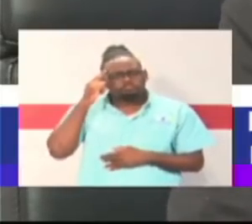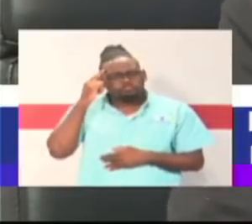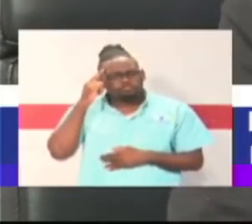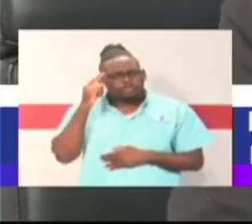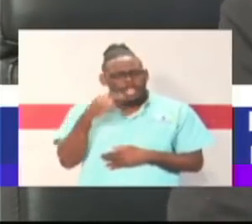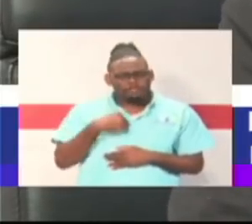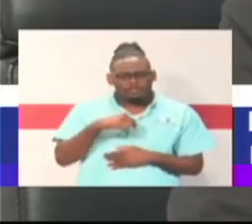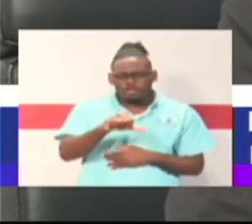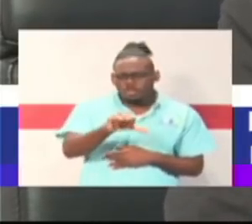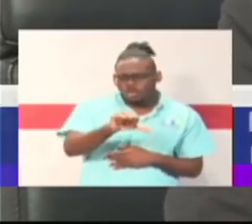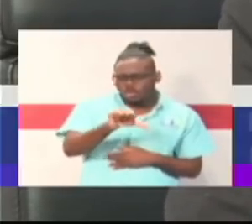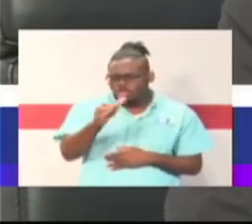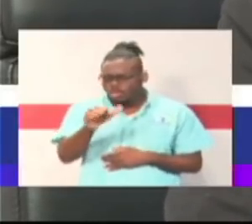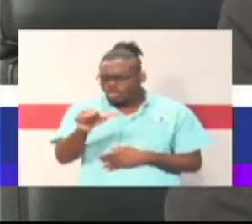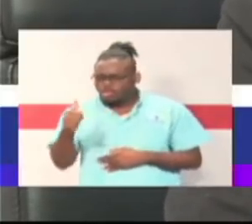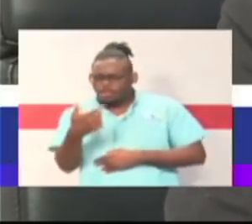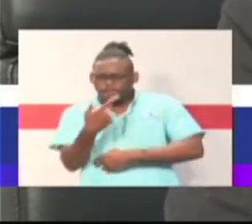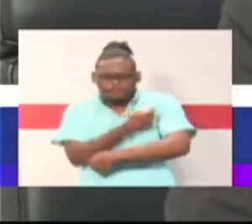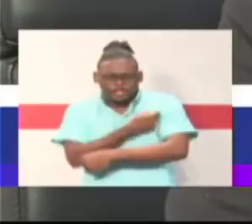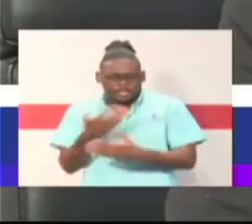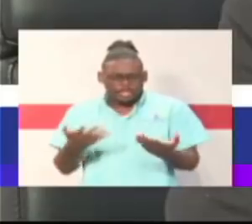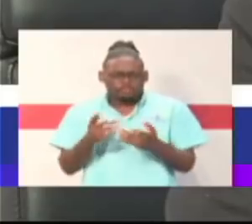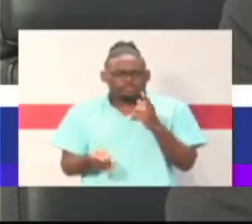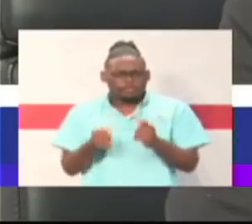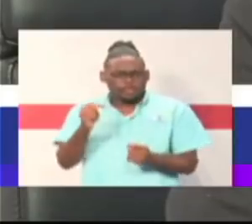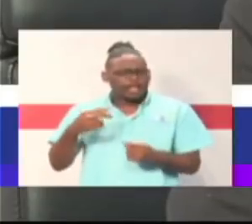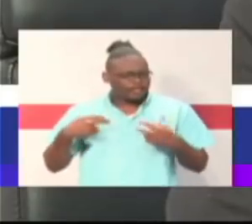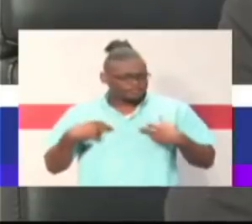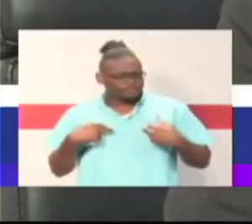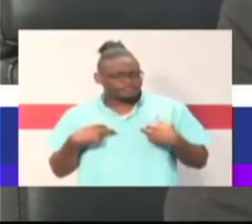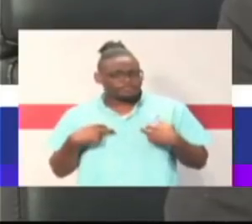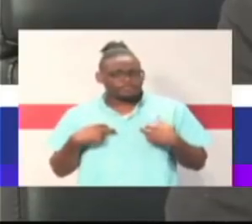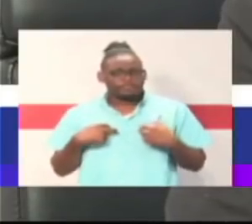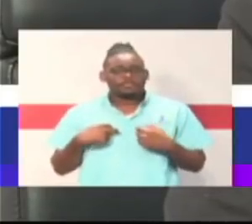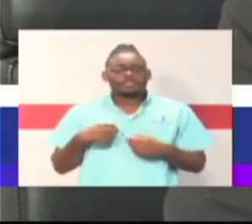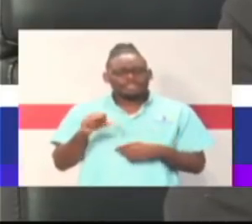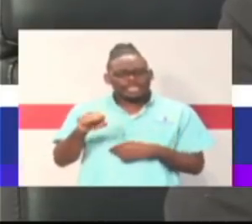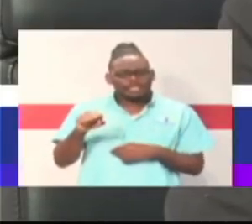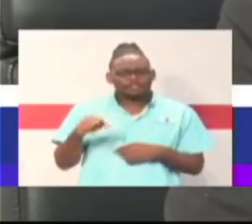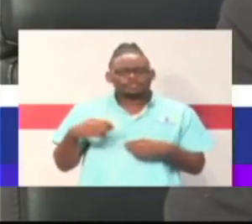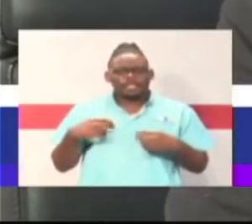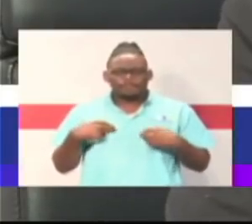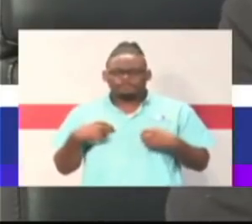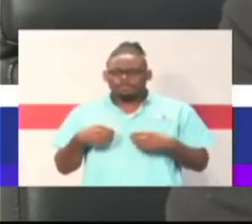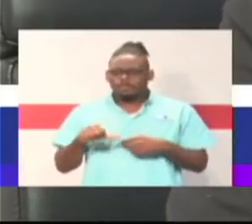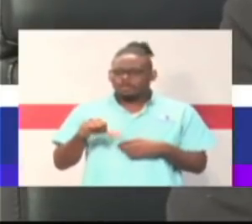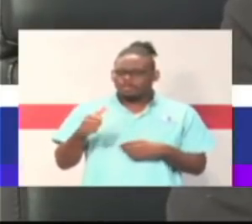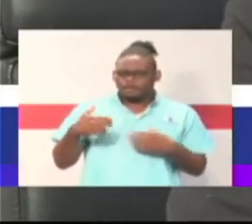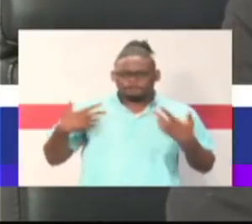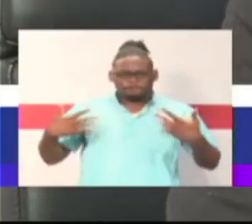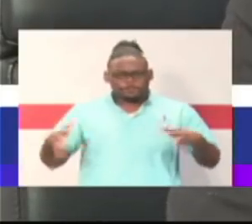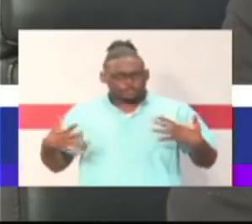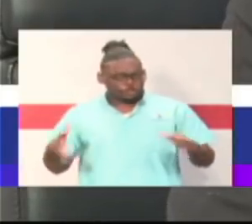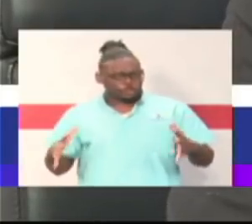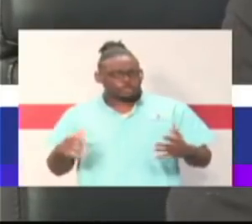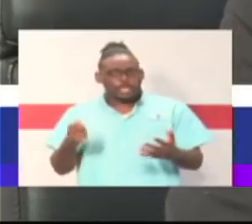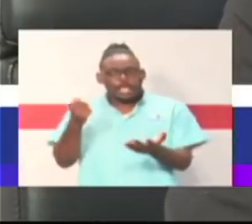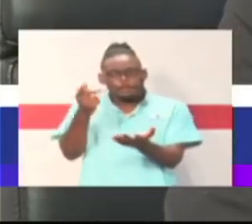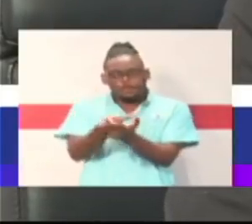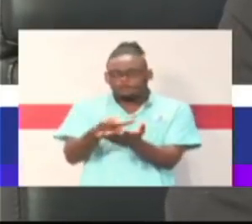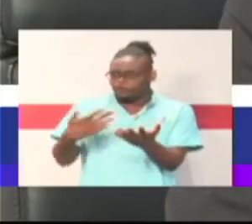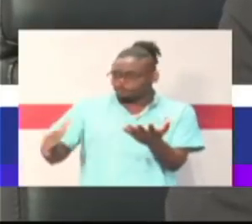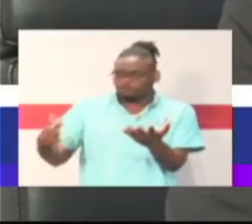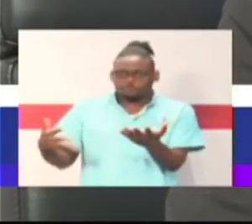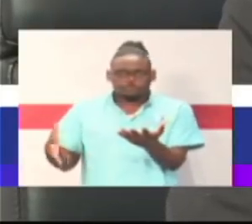and Tobago, as well as the others that were already approved by the World Health Organization, but we were